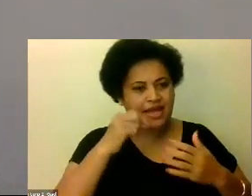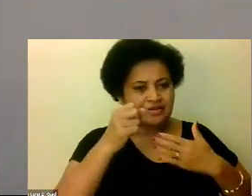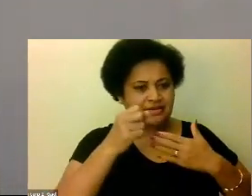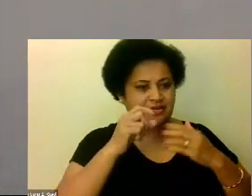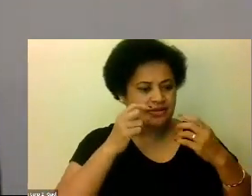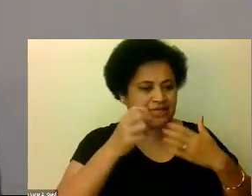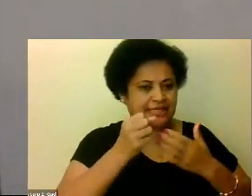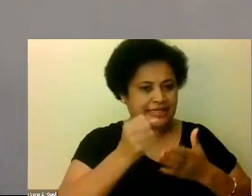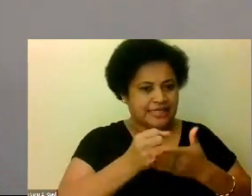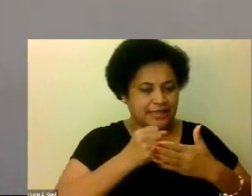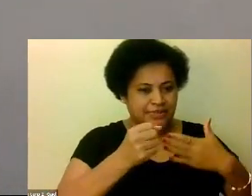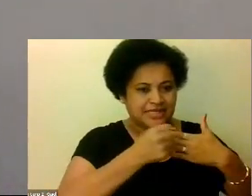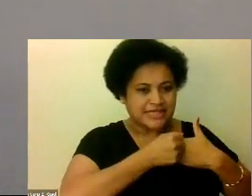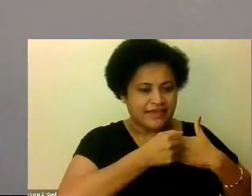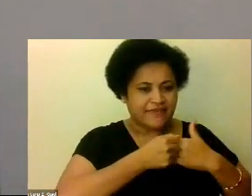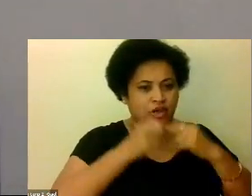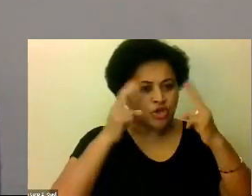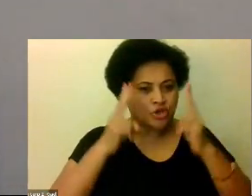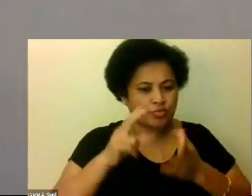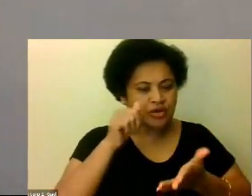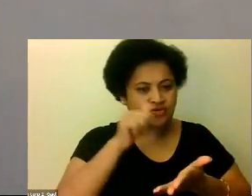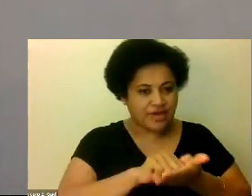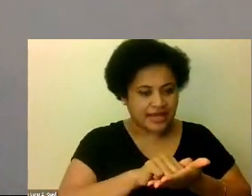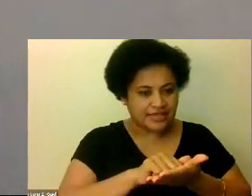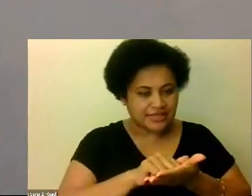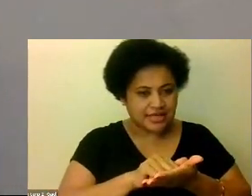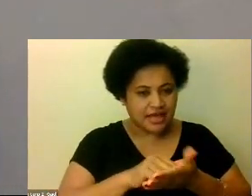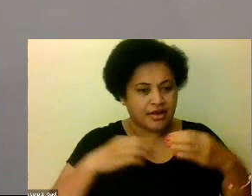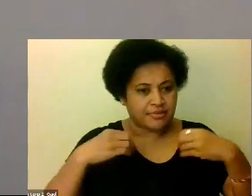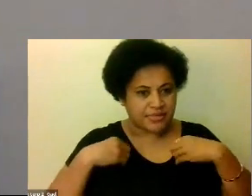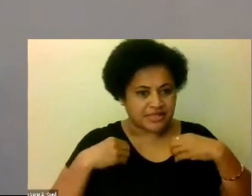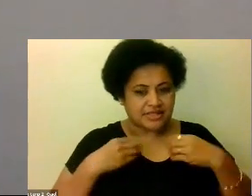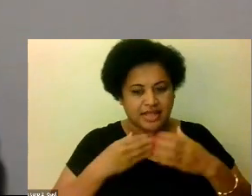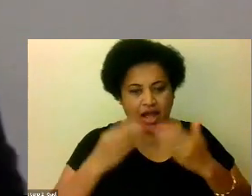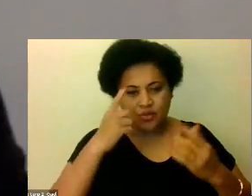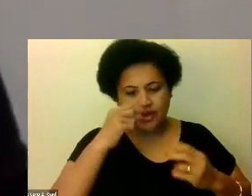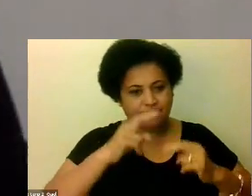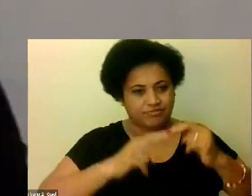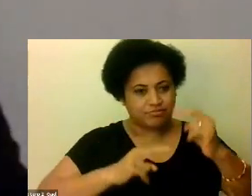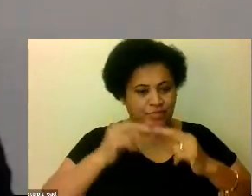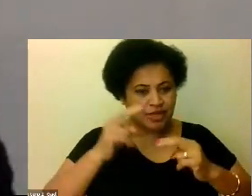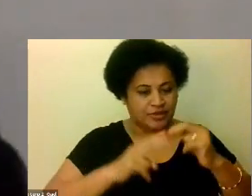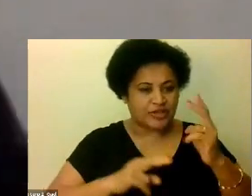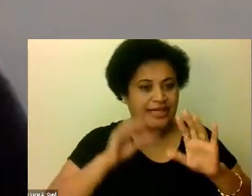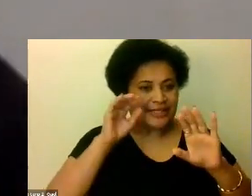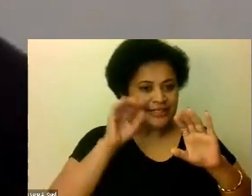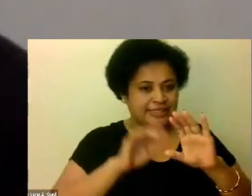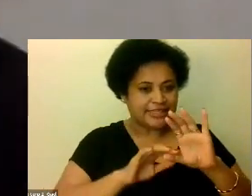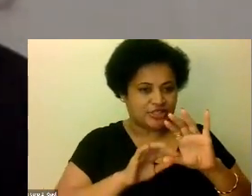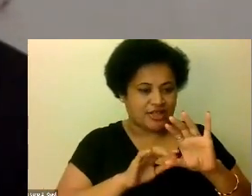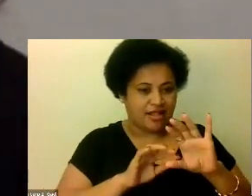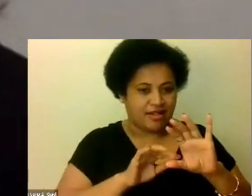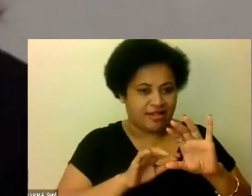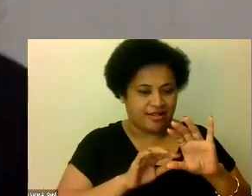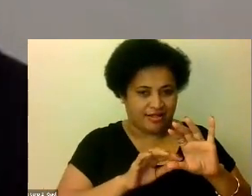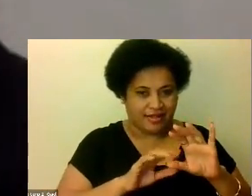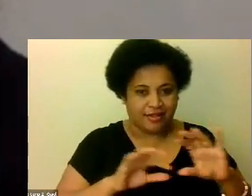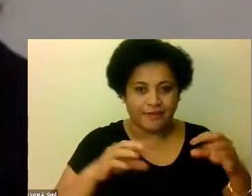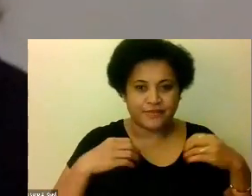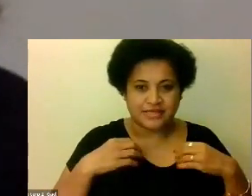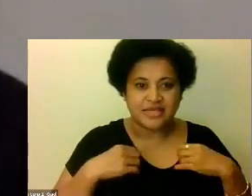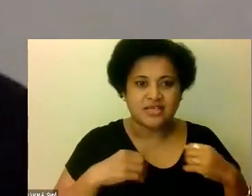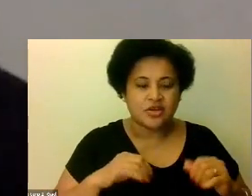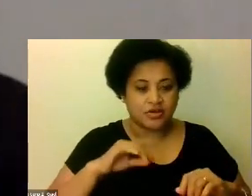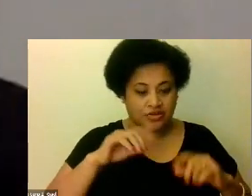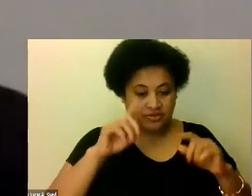how can we build inclusive digital economies together? So today's session will be just over